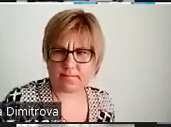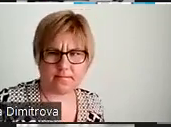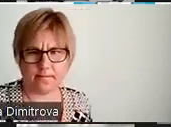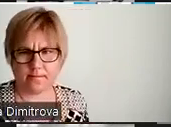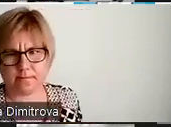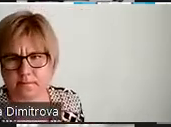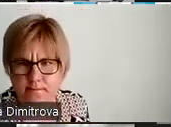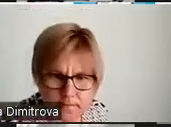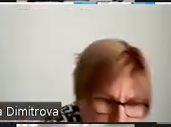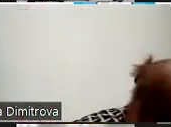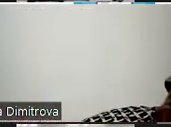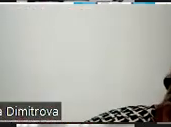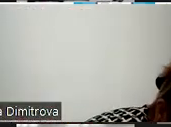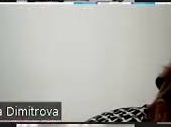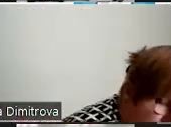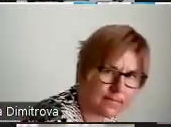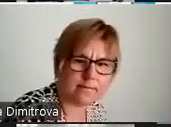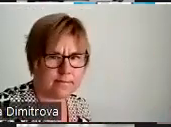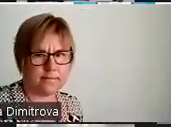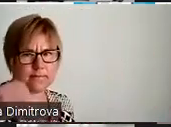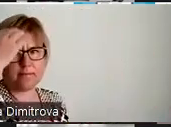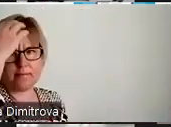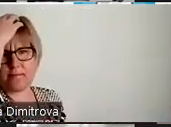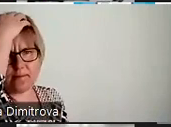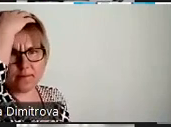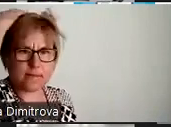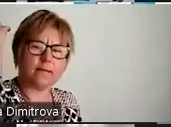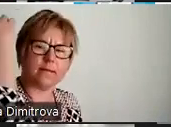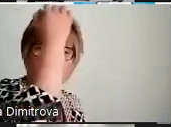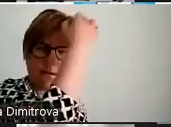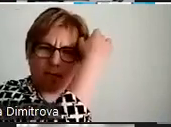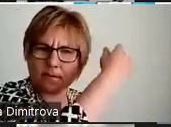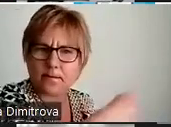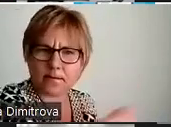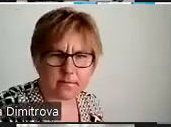or a document that we created, or a video, or whichever.